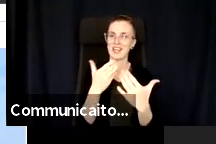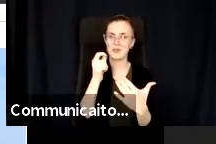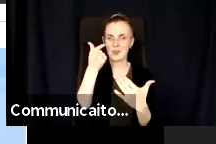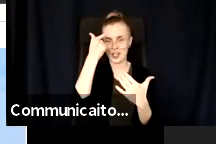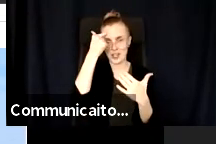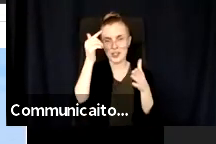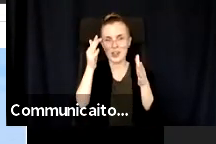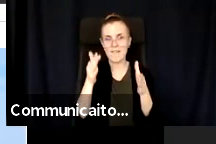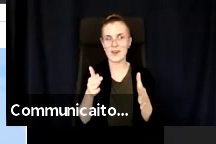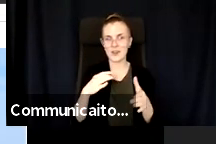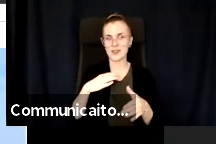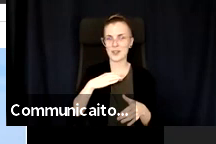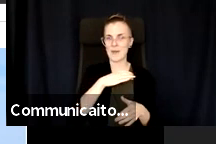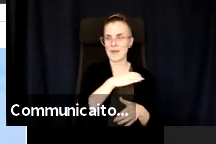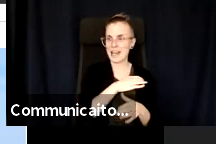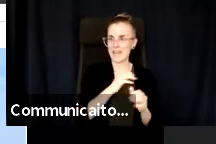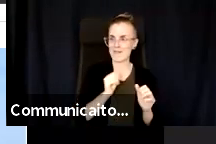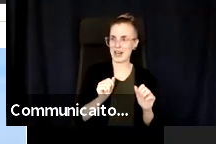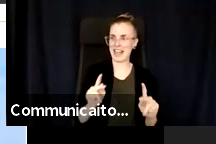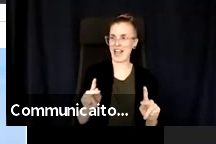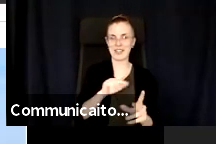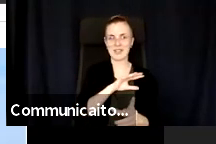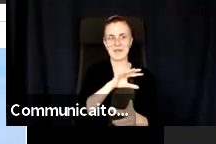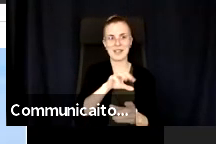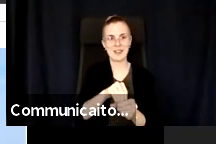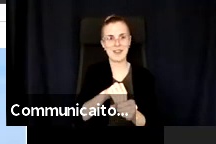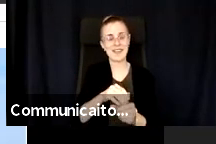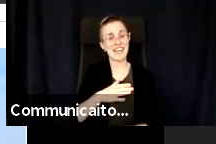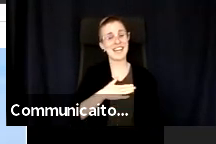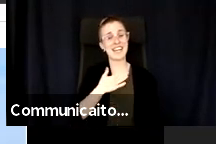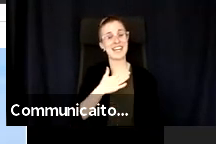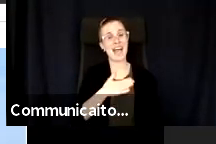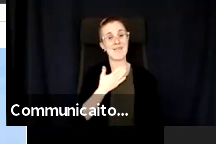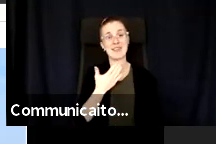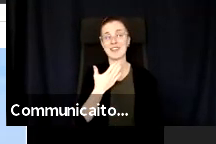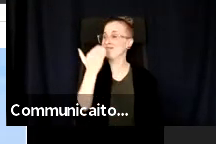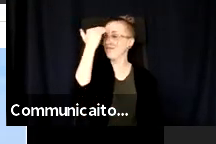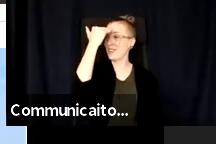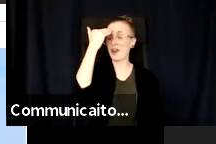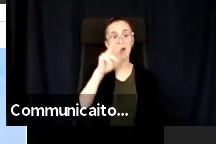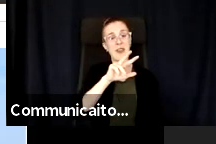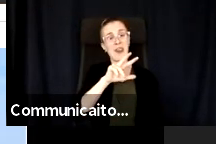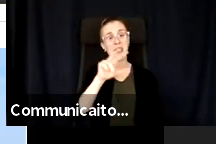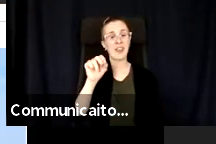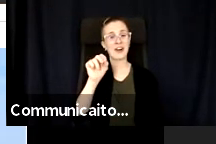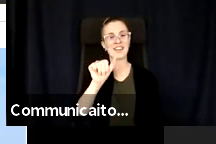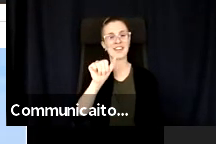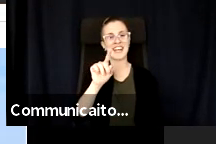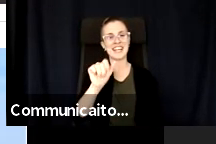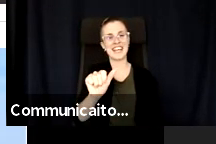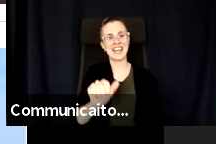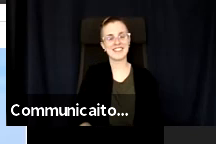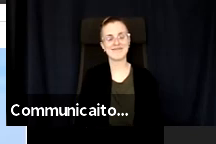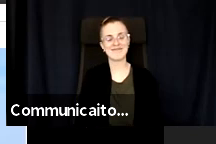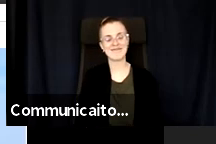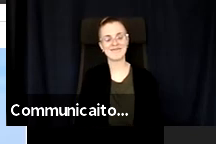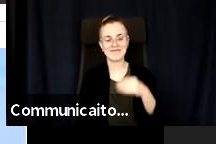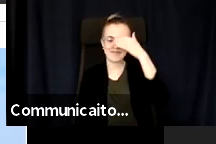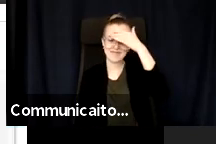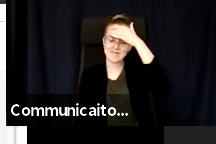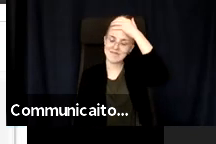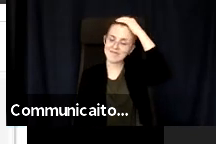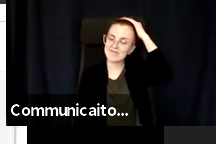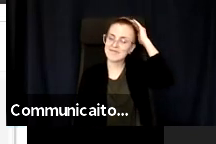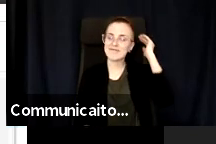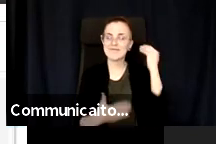a part of this, and happy, 30th ADA. Thank you, Ms. Crane. Let's head on up to